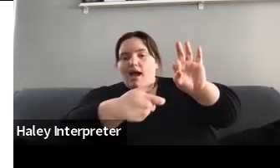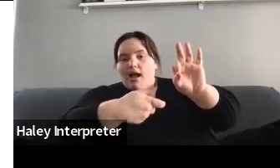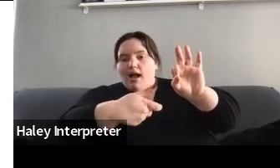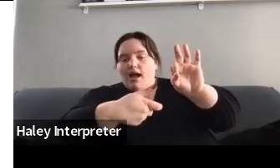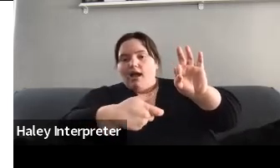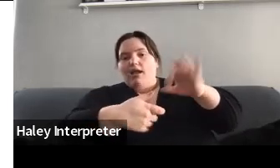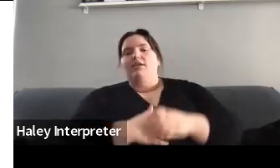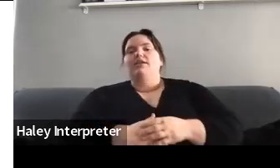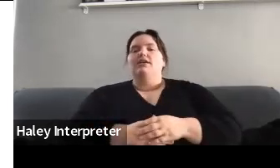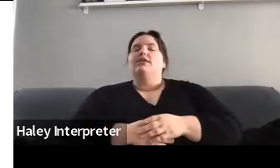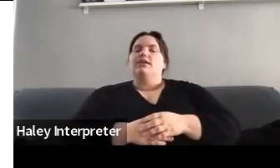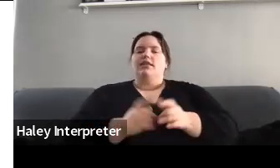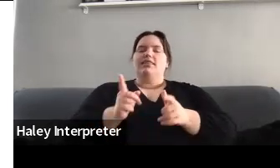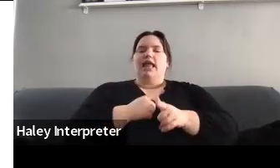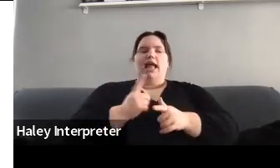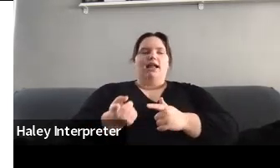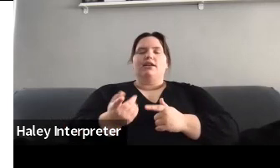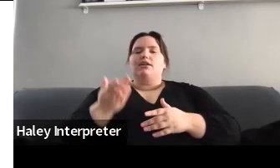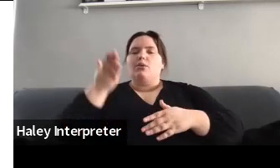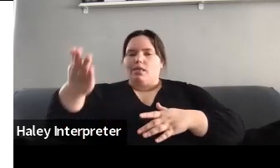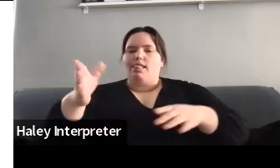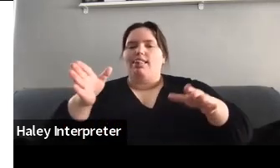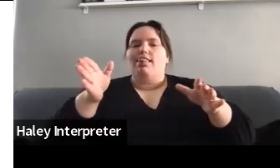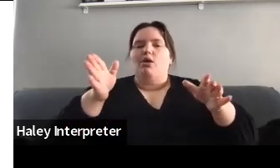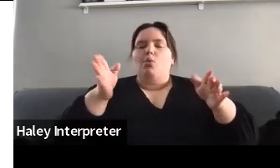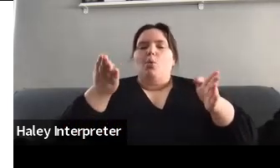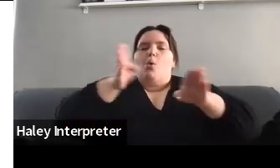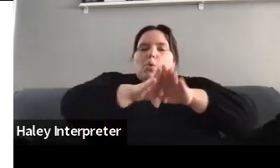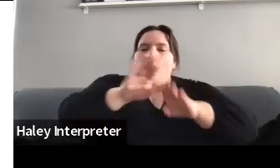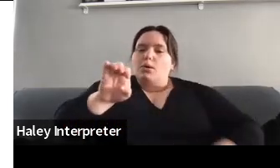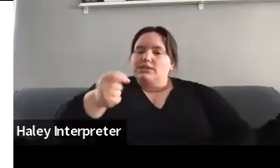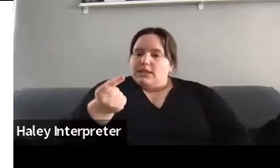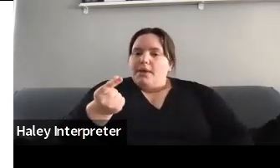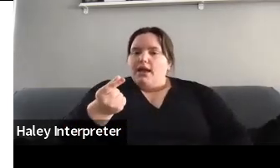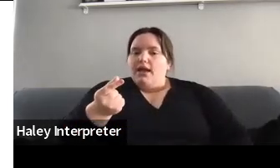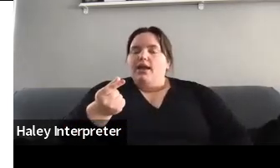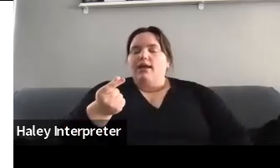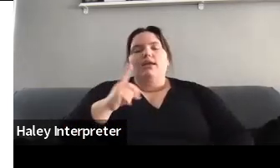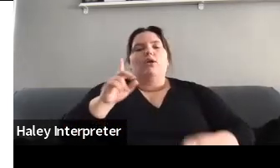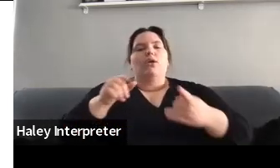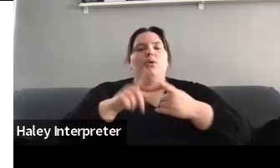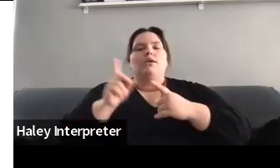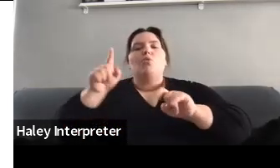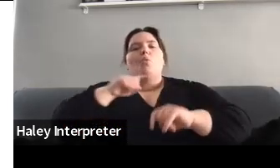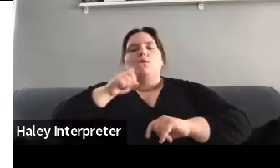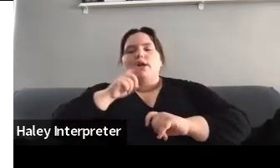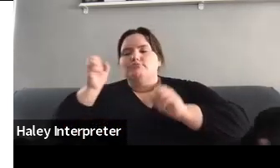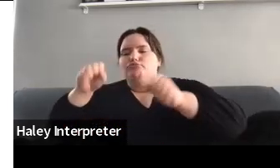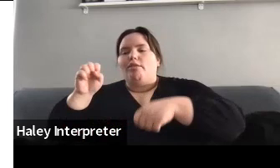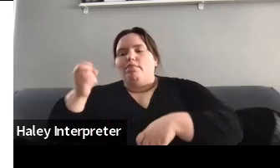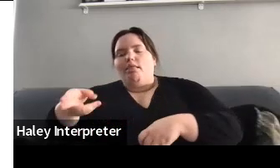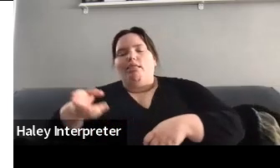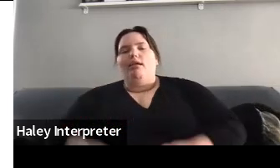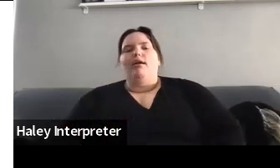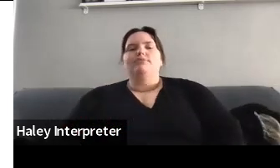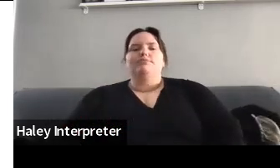it closes the bag and releases it from the pole once you get to the garbage, so you can throw that away. So those are just